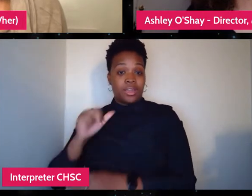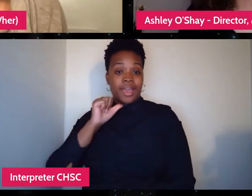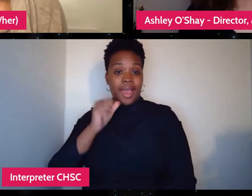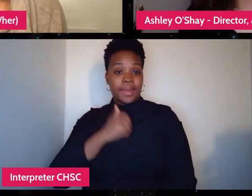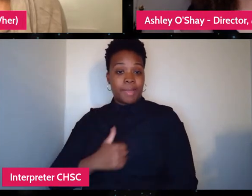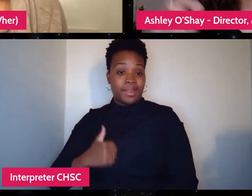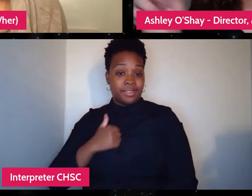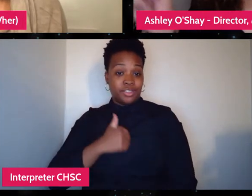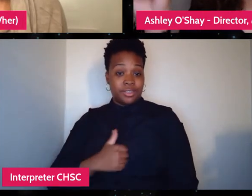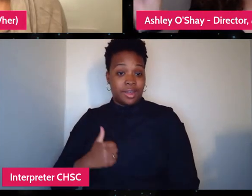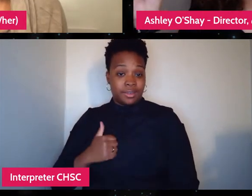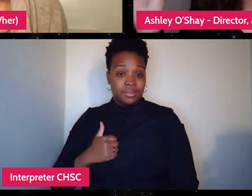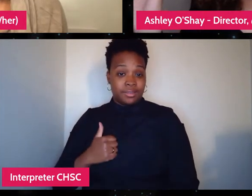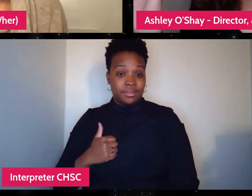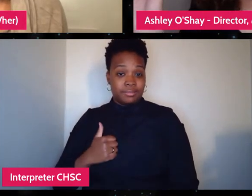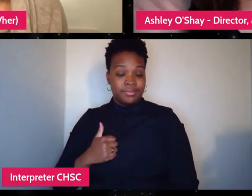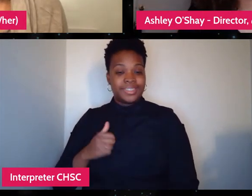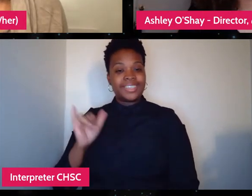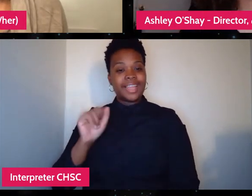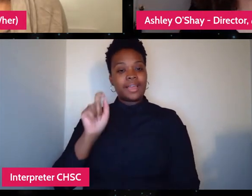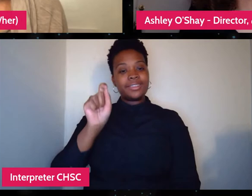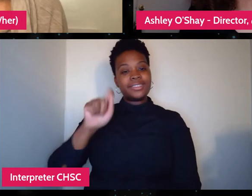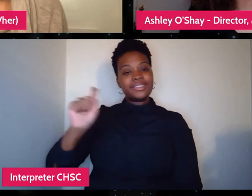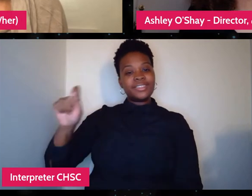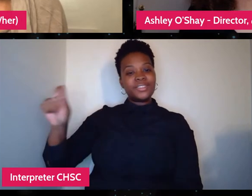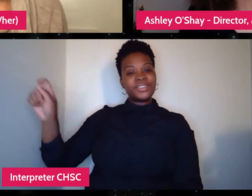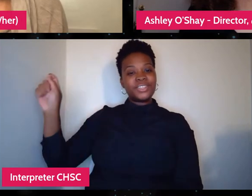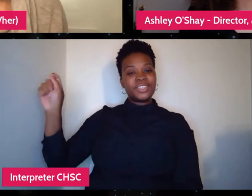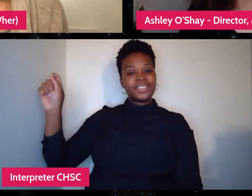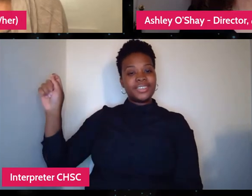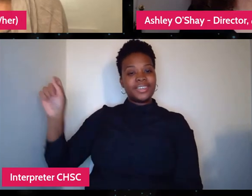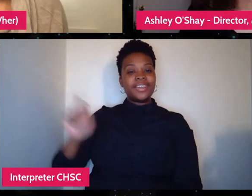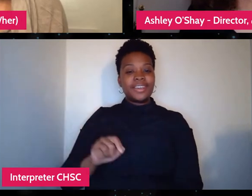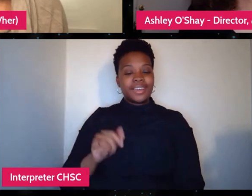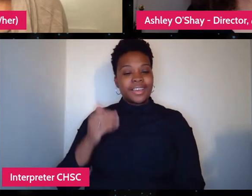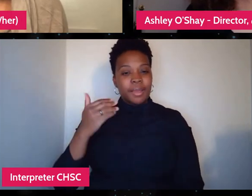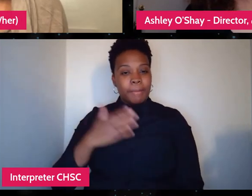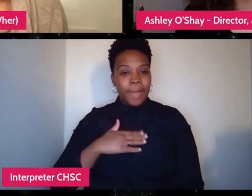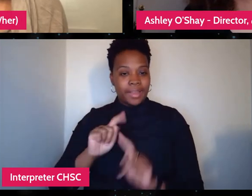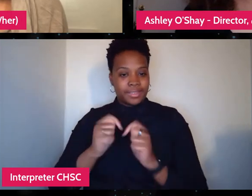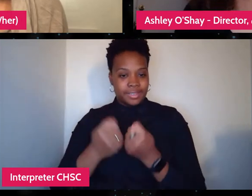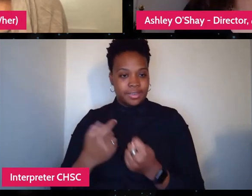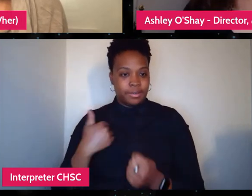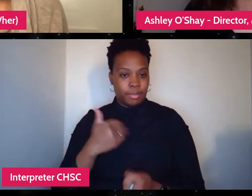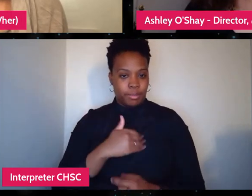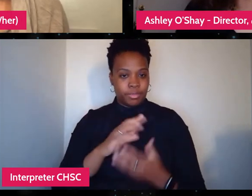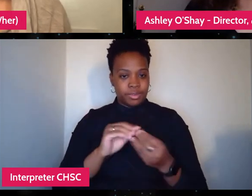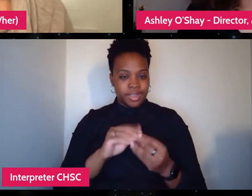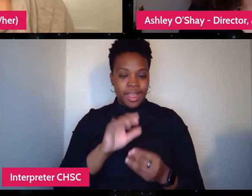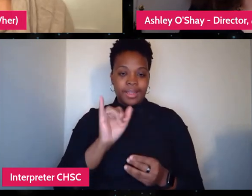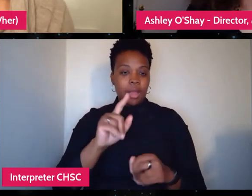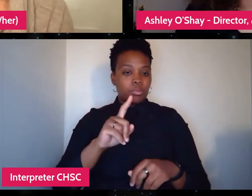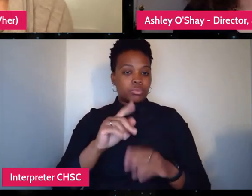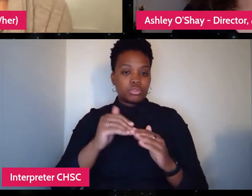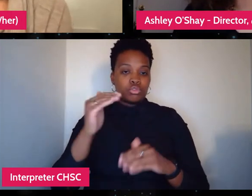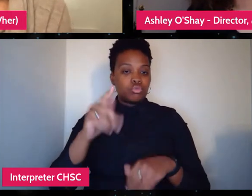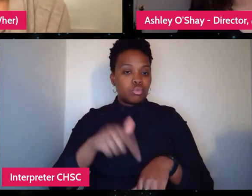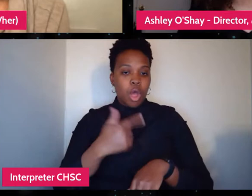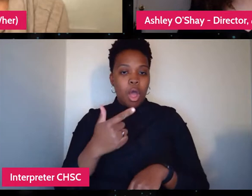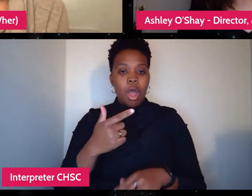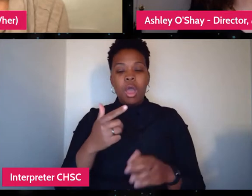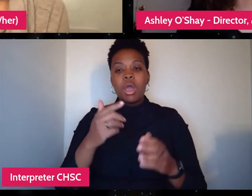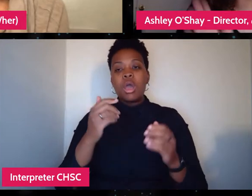and you know, like kind of like a signature. And my team members said that was too long and too many